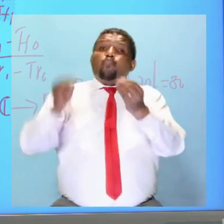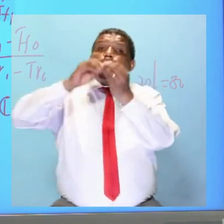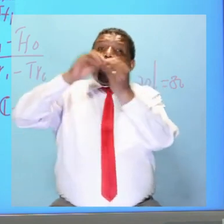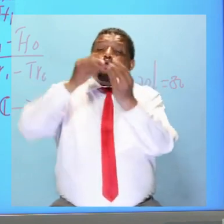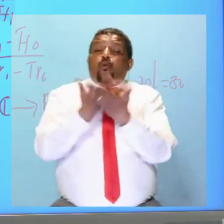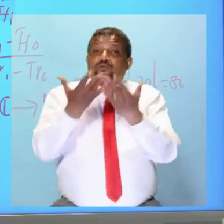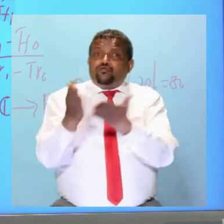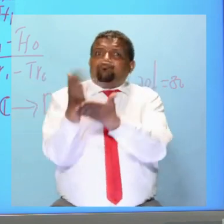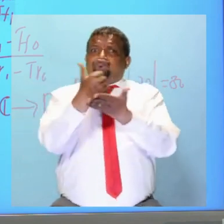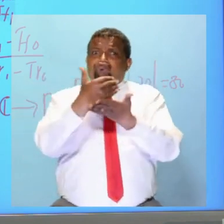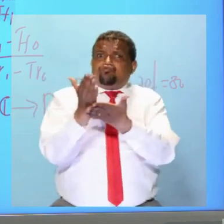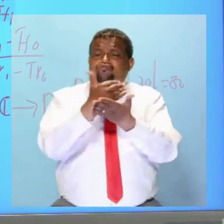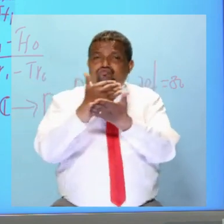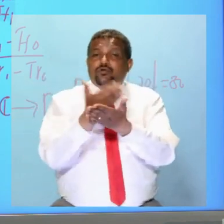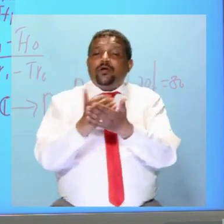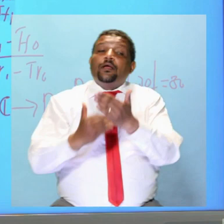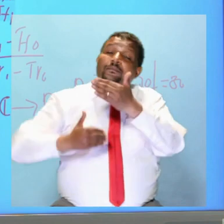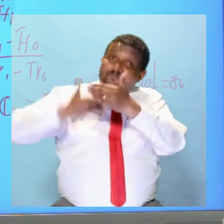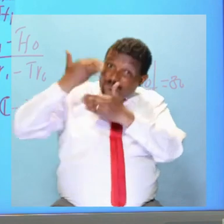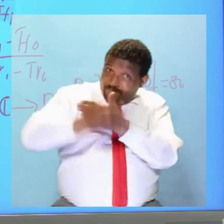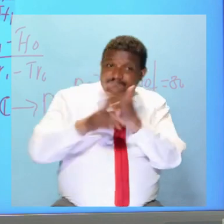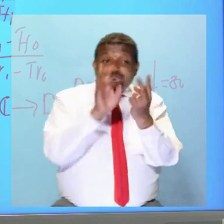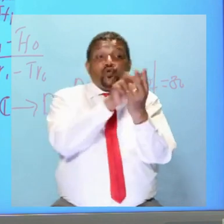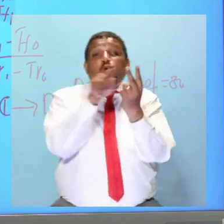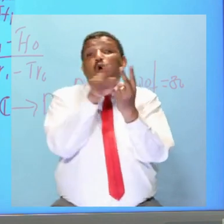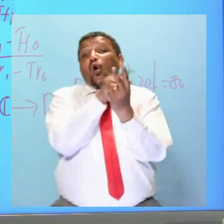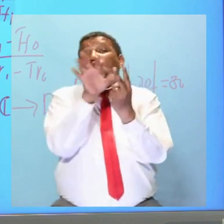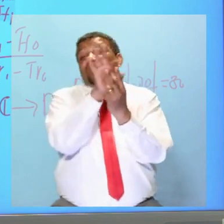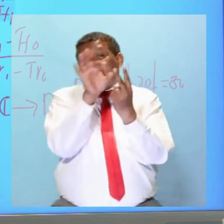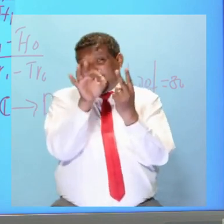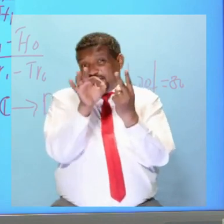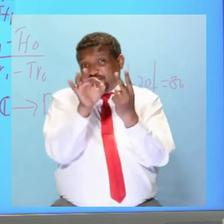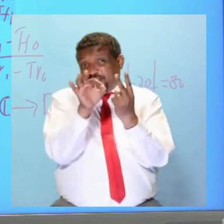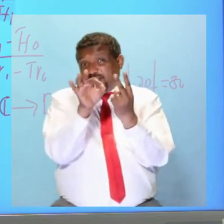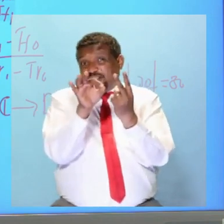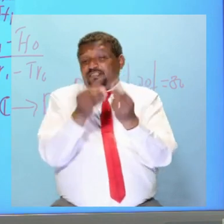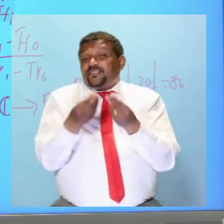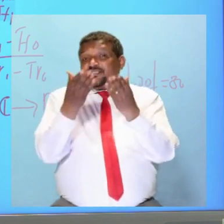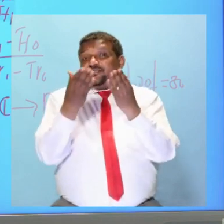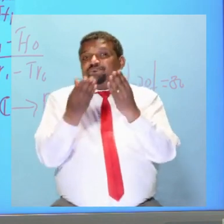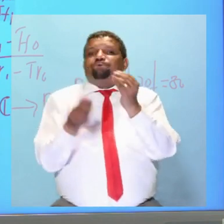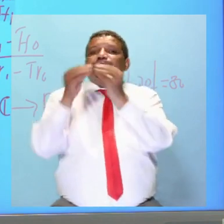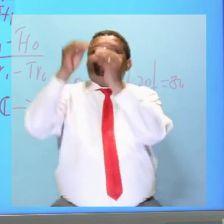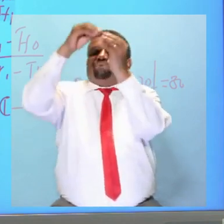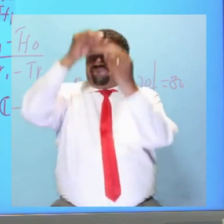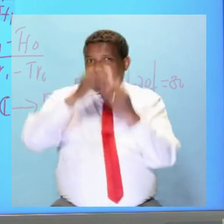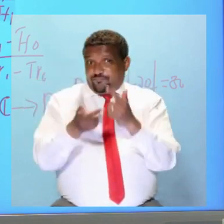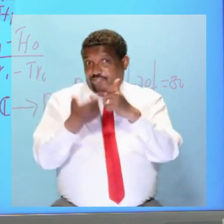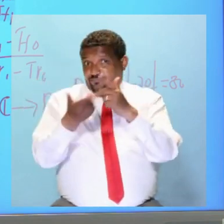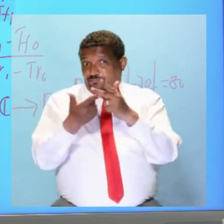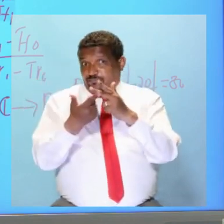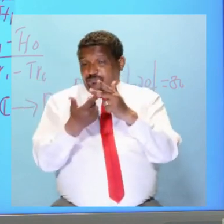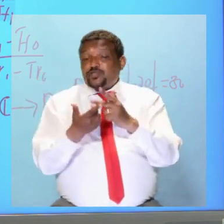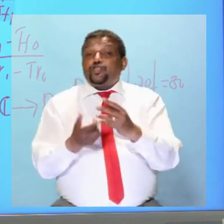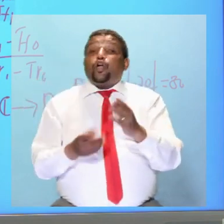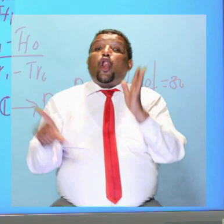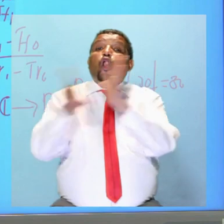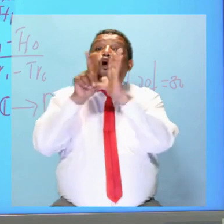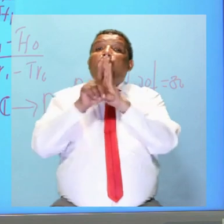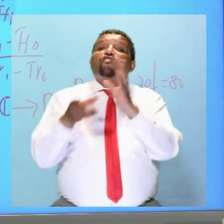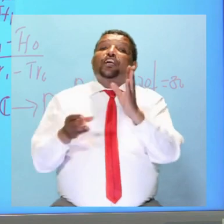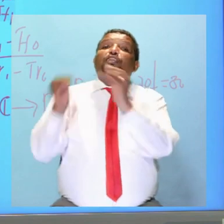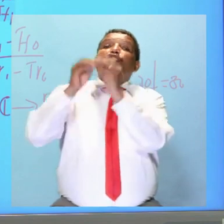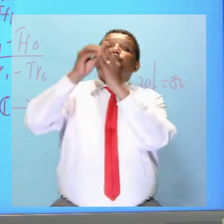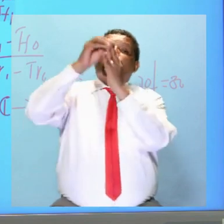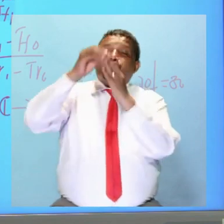a commodity, the amount of the next best alternative that is given up will always increase. Simply, the law of increasing